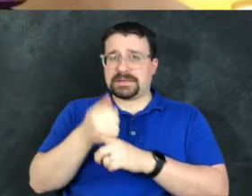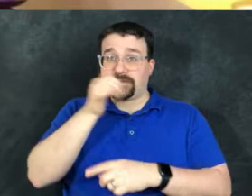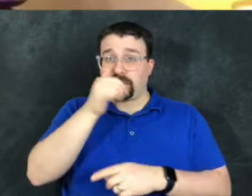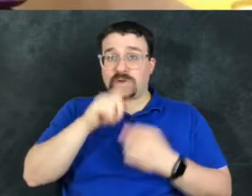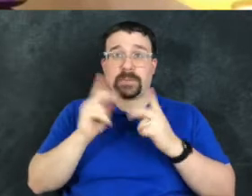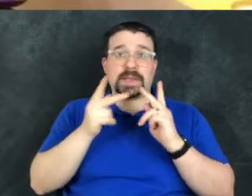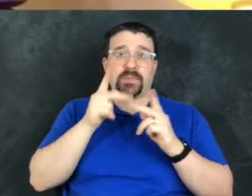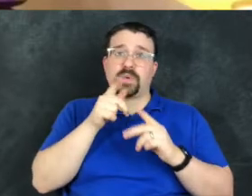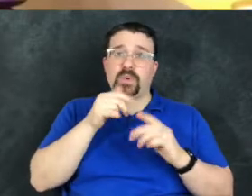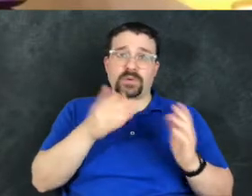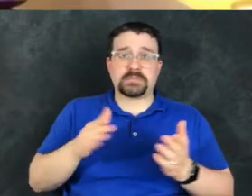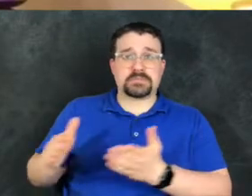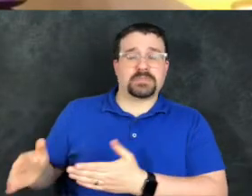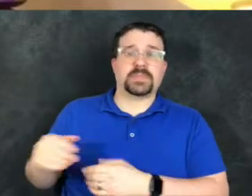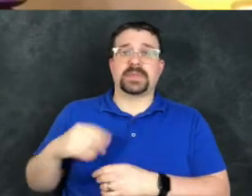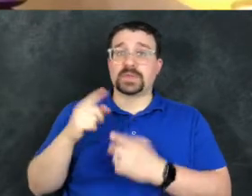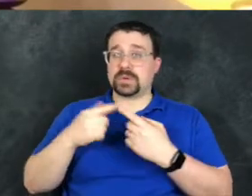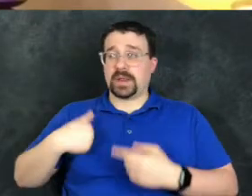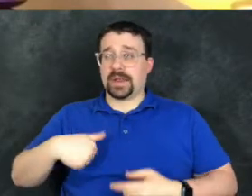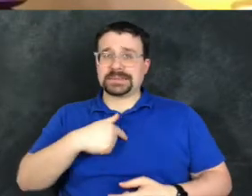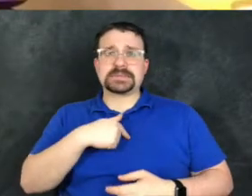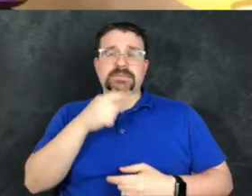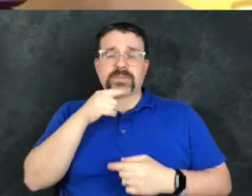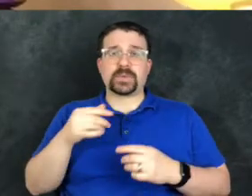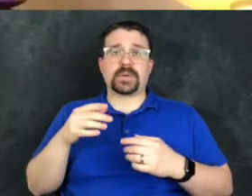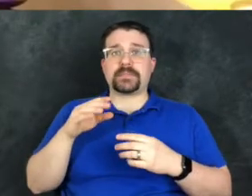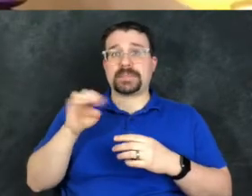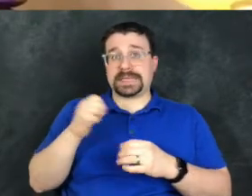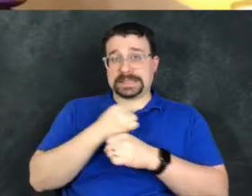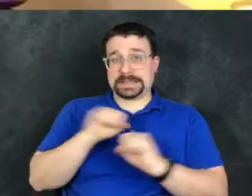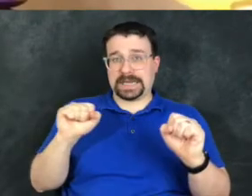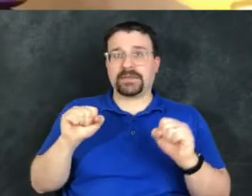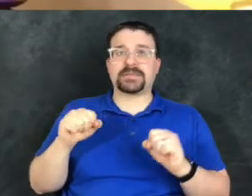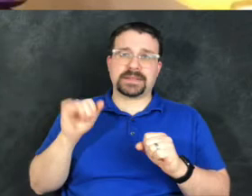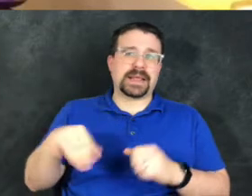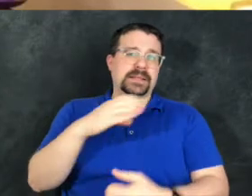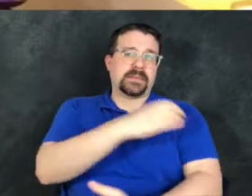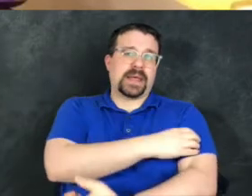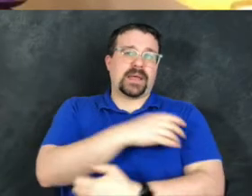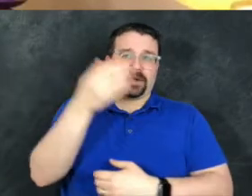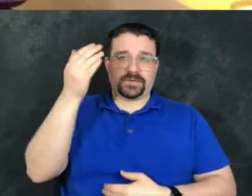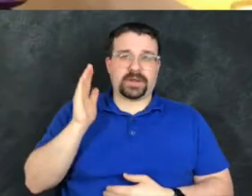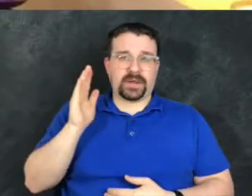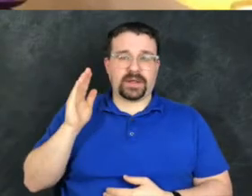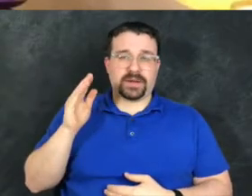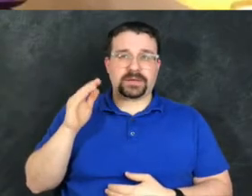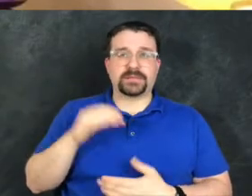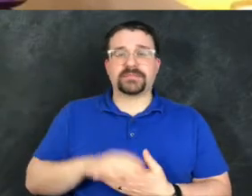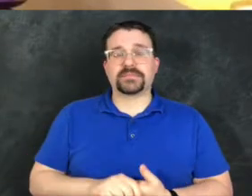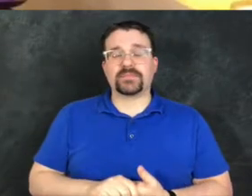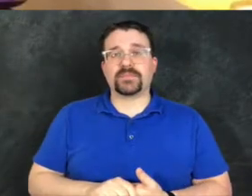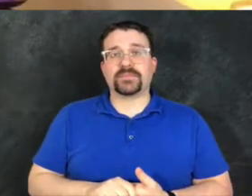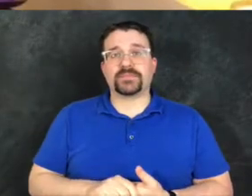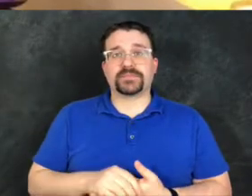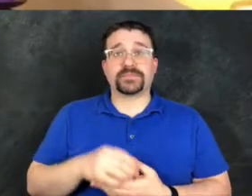is foolishness to those who are perishing, but to us who are being saved, it is the power of